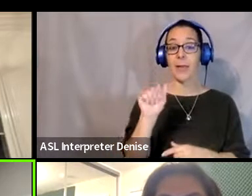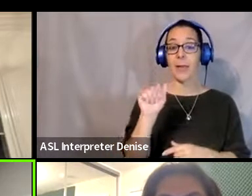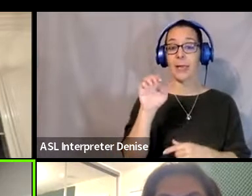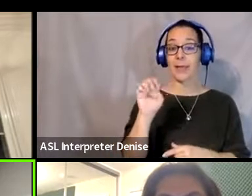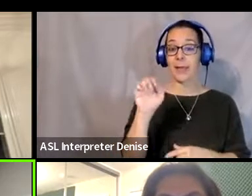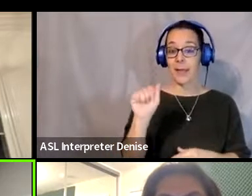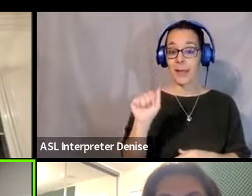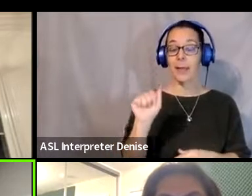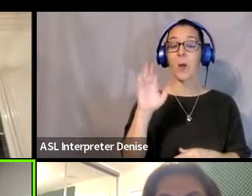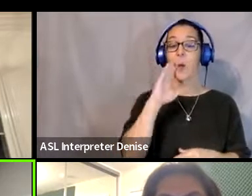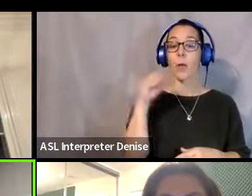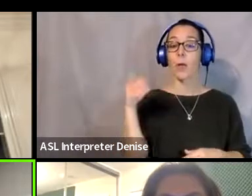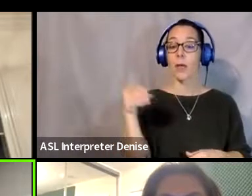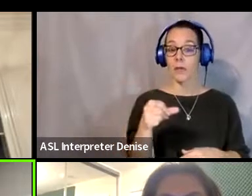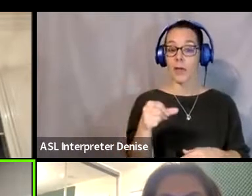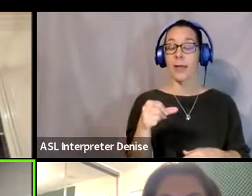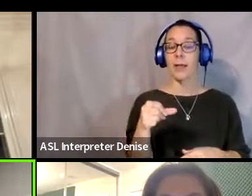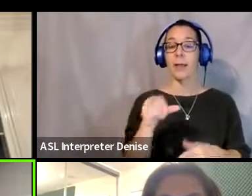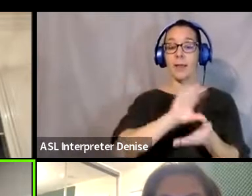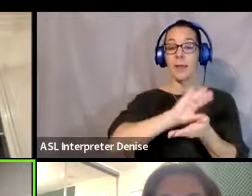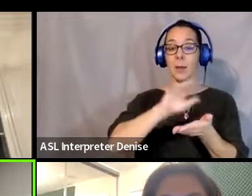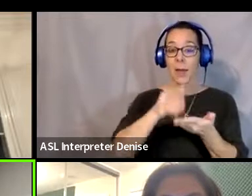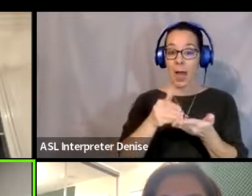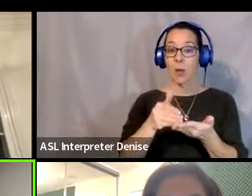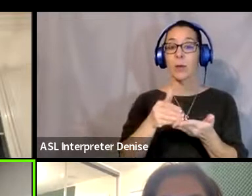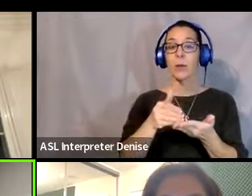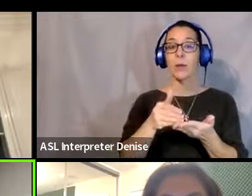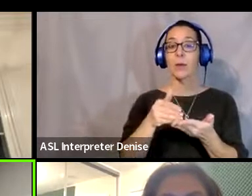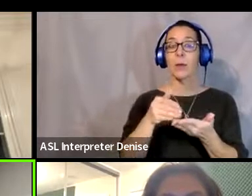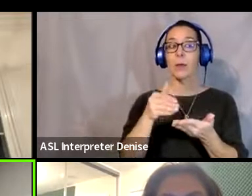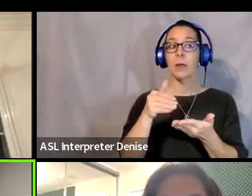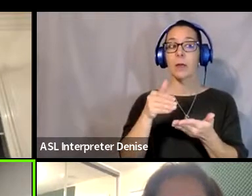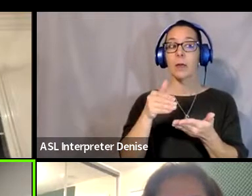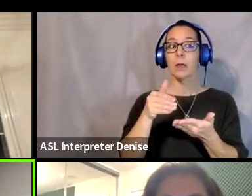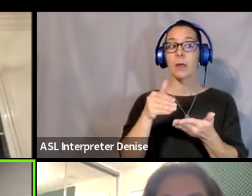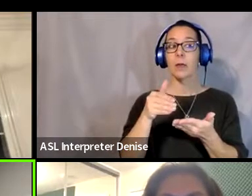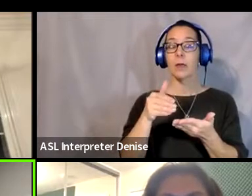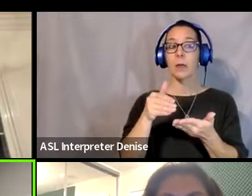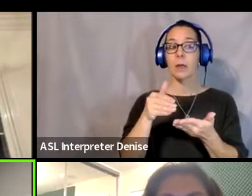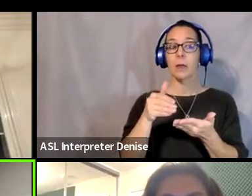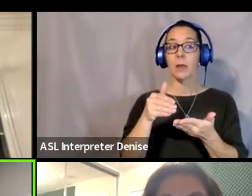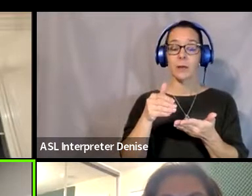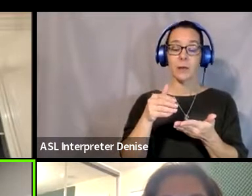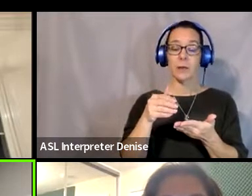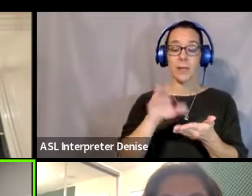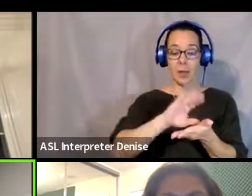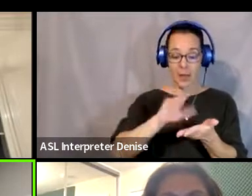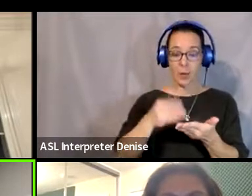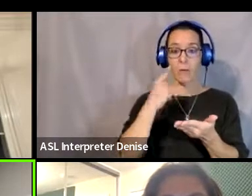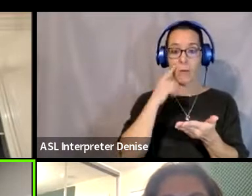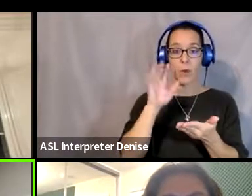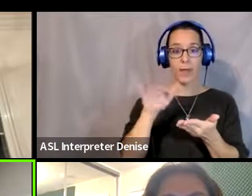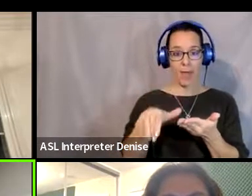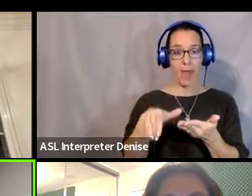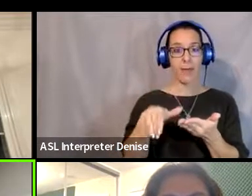be covering the amount of the participation in that group, in that activity